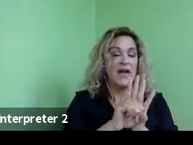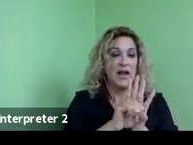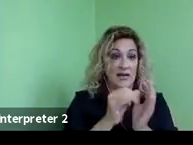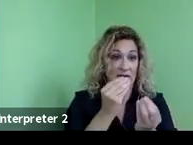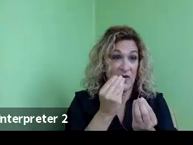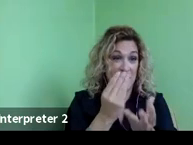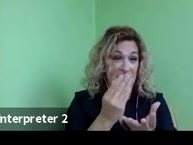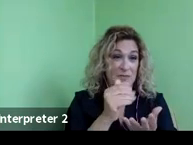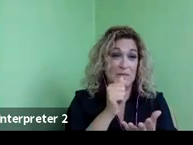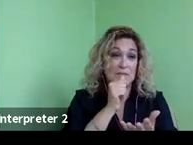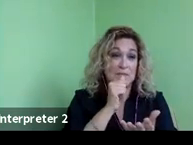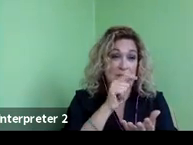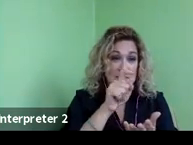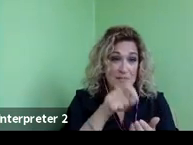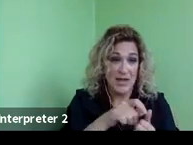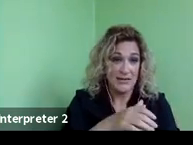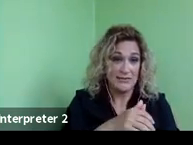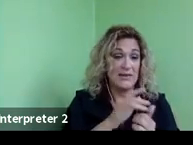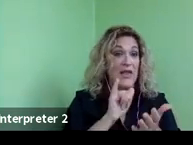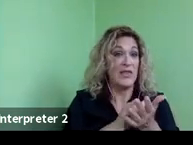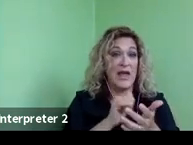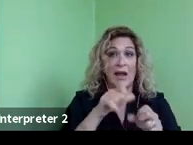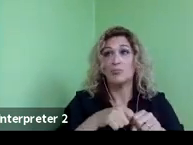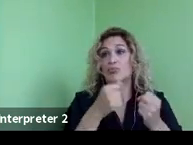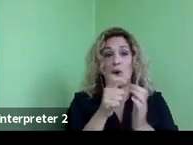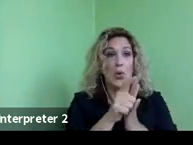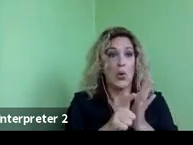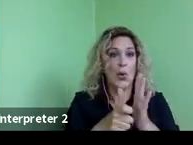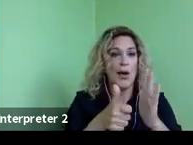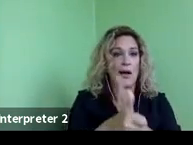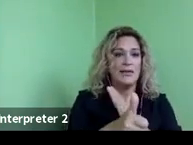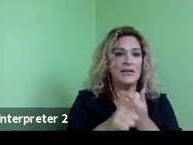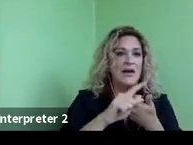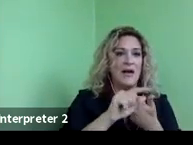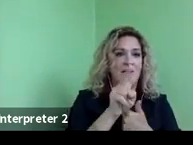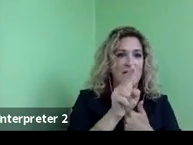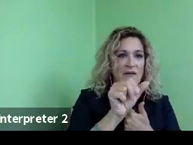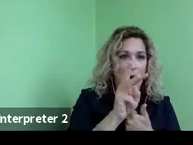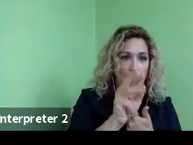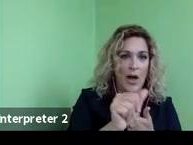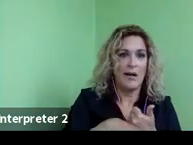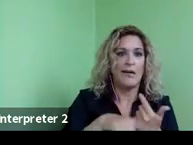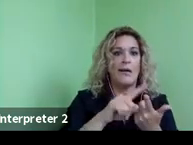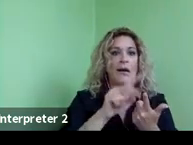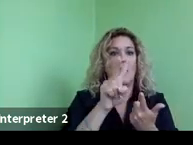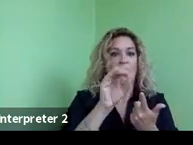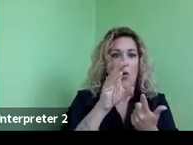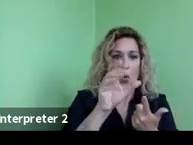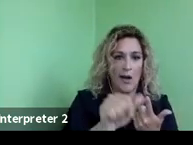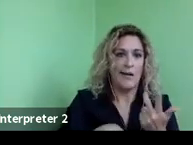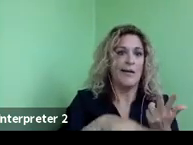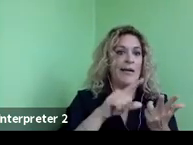is listed in VAWA, VOCA, and FVPSA. They shall not release or reveal or disclose any